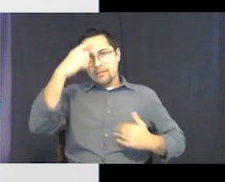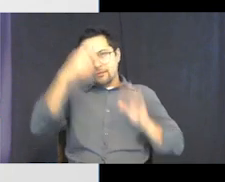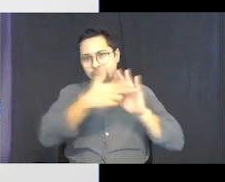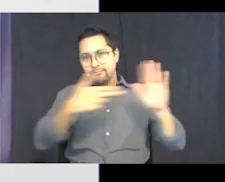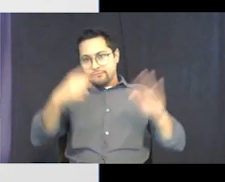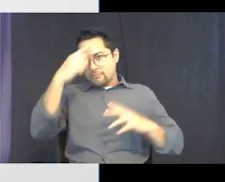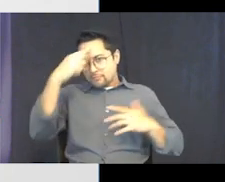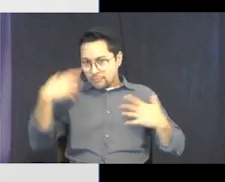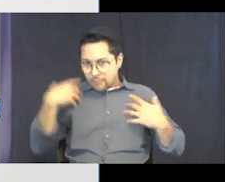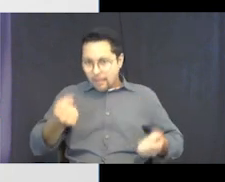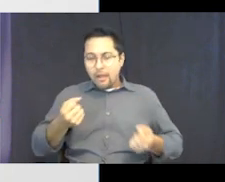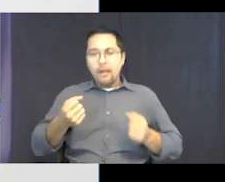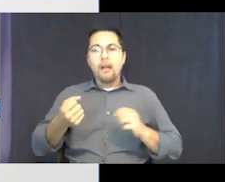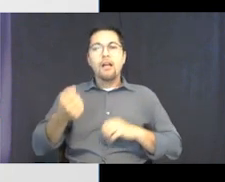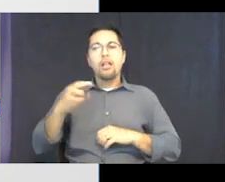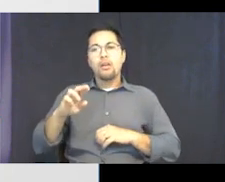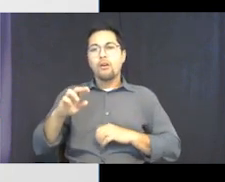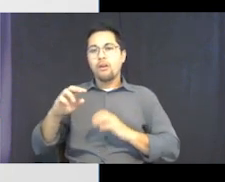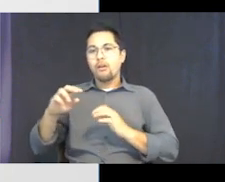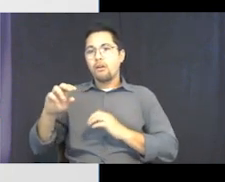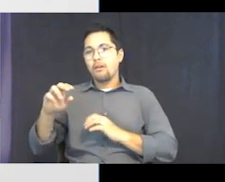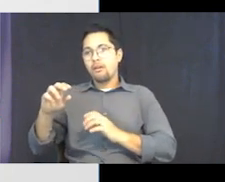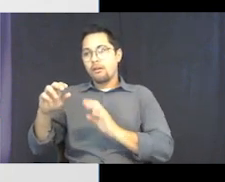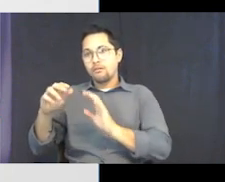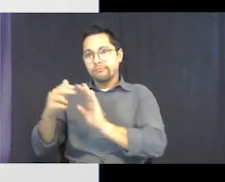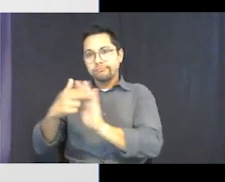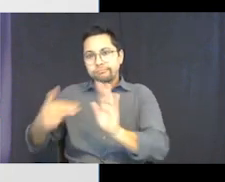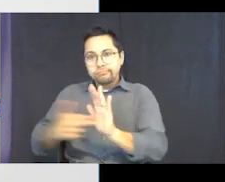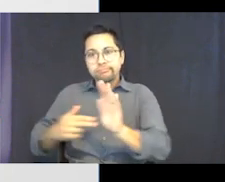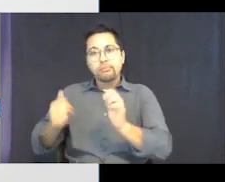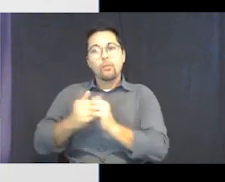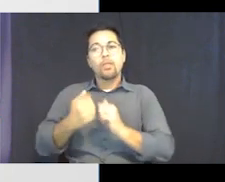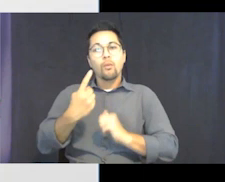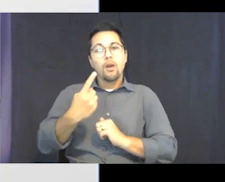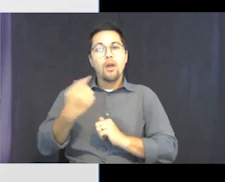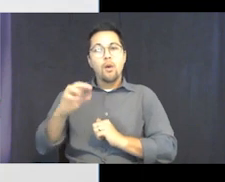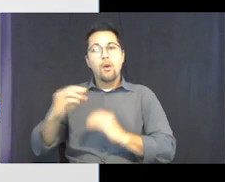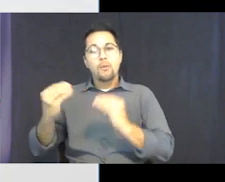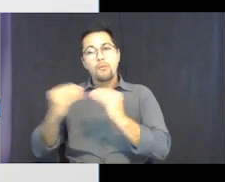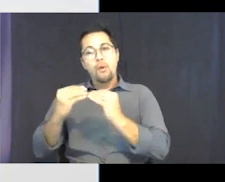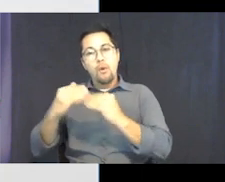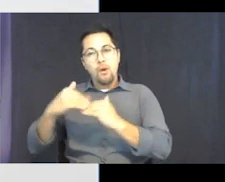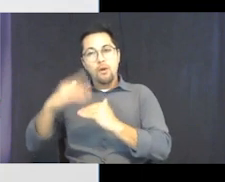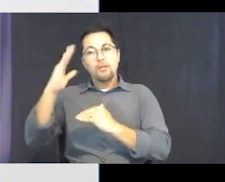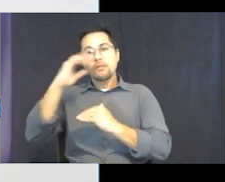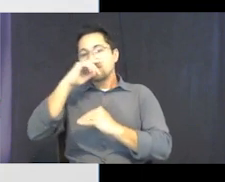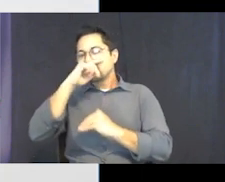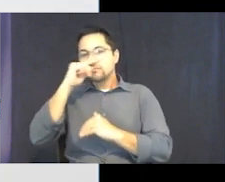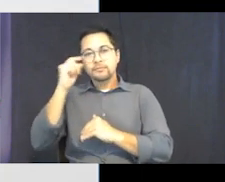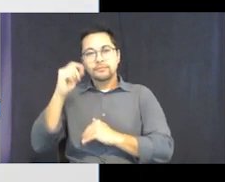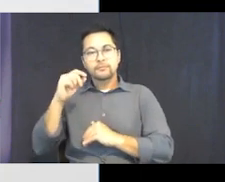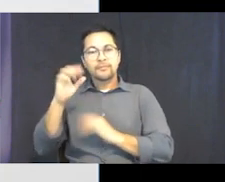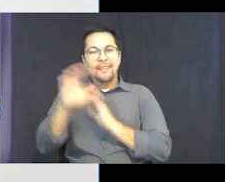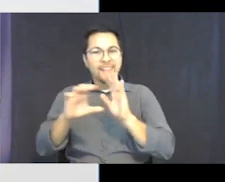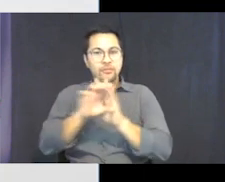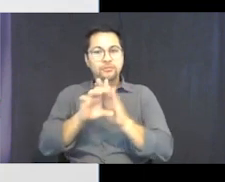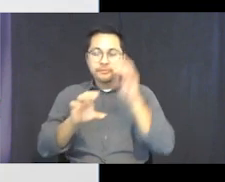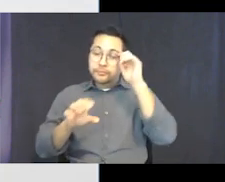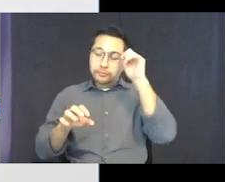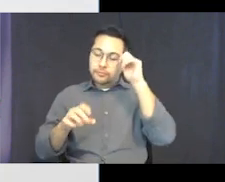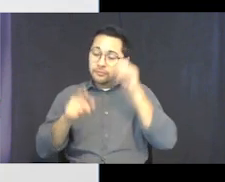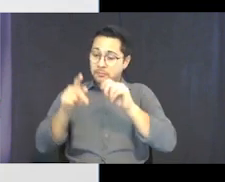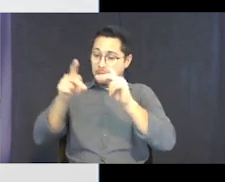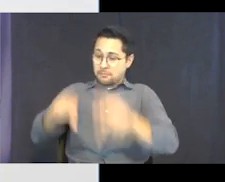or co-occurring substance use diagnosis with one or more of the following accompanying characteristics. So